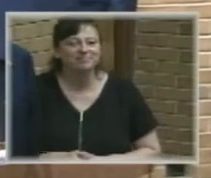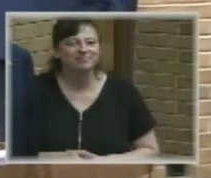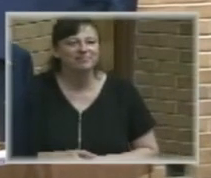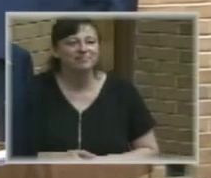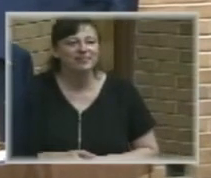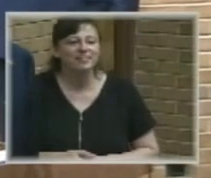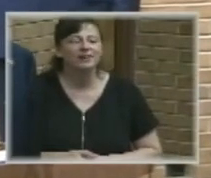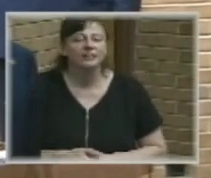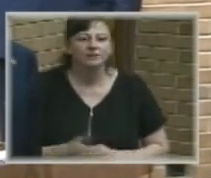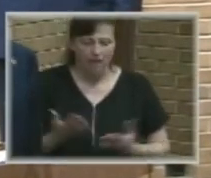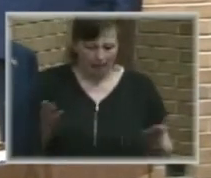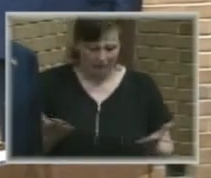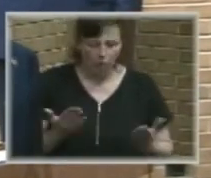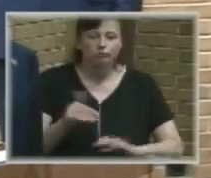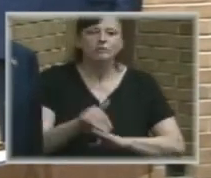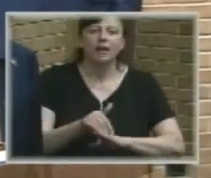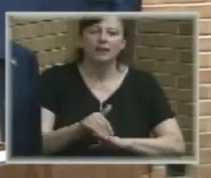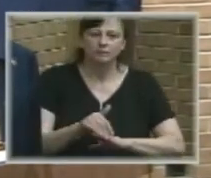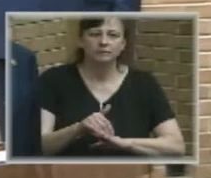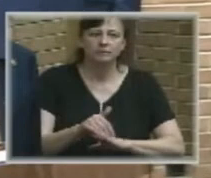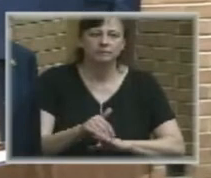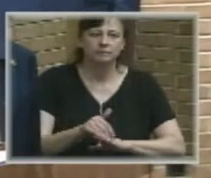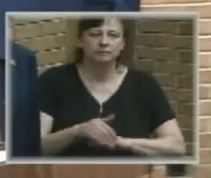I stand before you